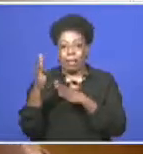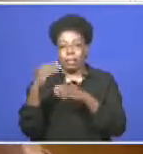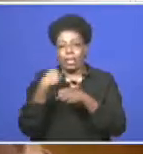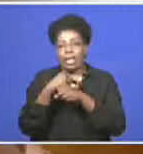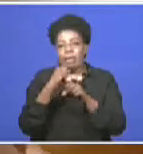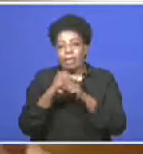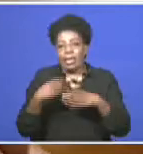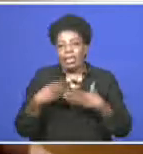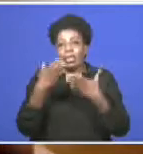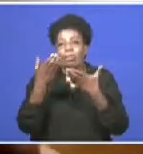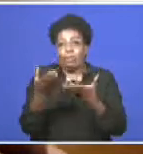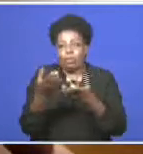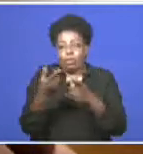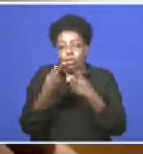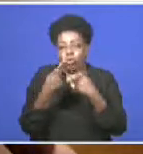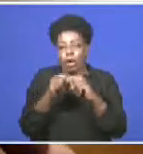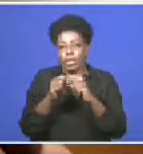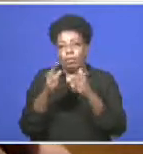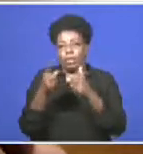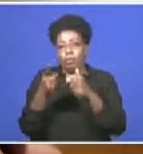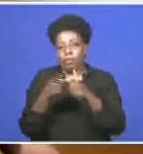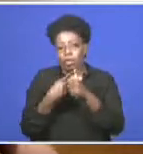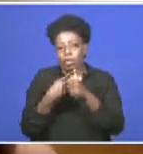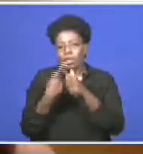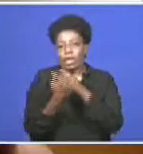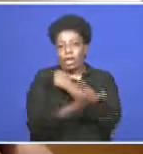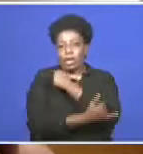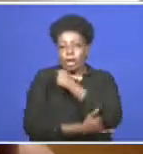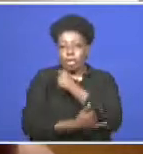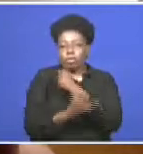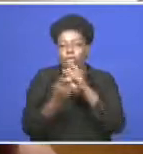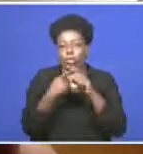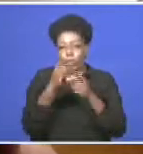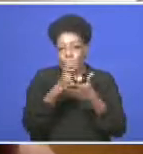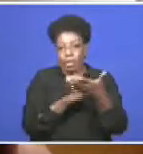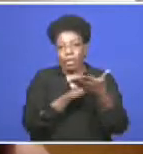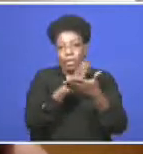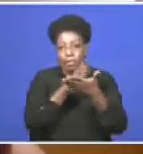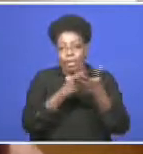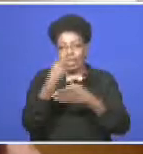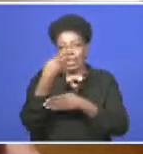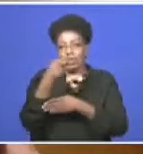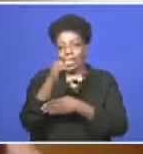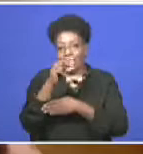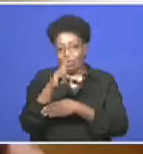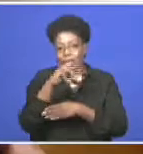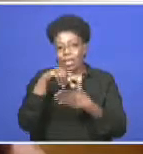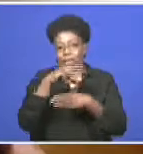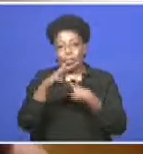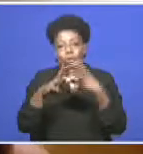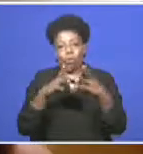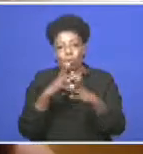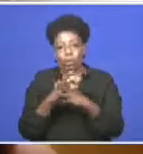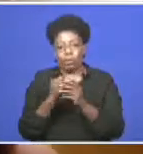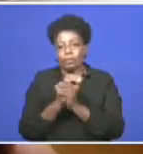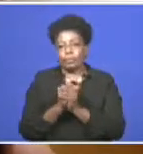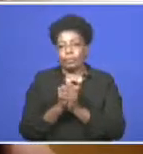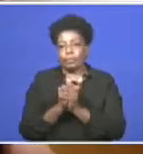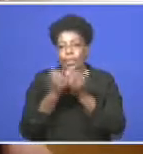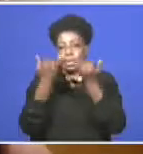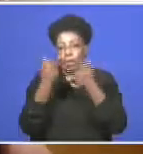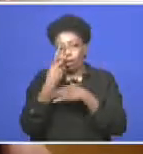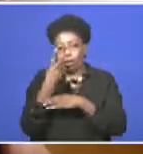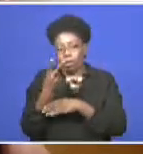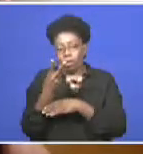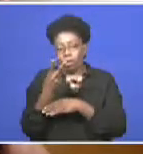commitment to try to be the first country to eradicate HIV in the world. And so we have now looked at whether we